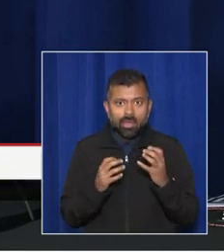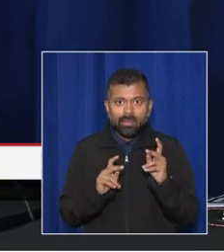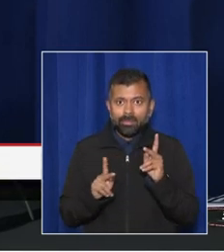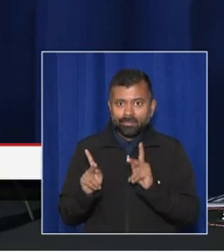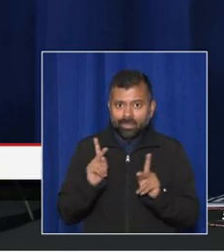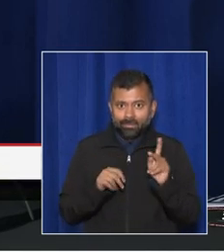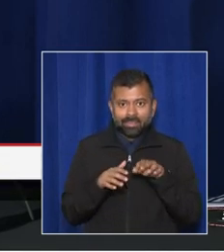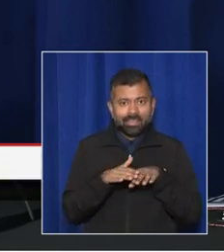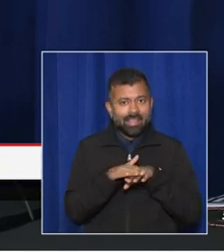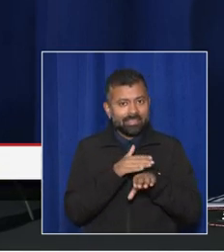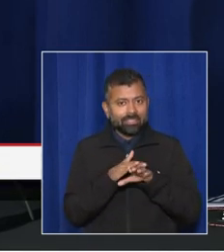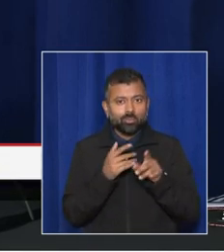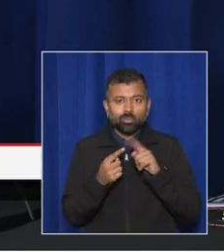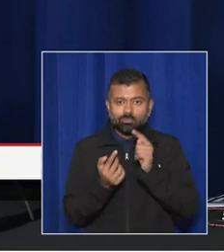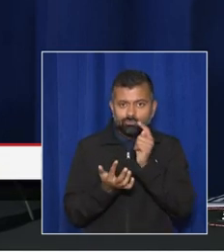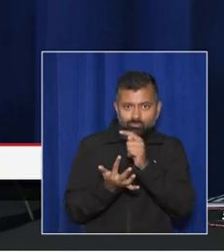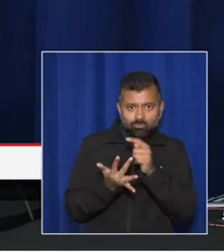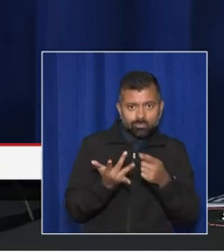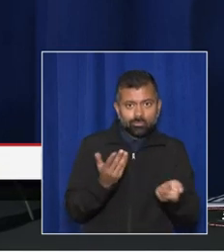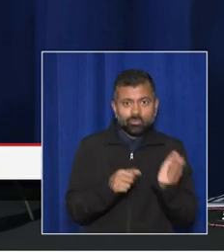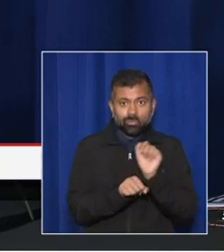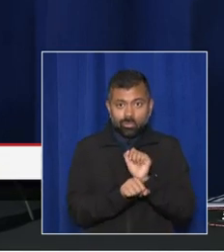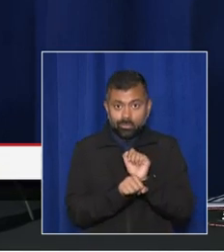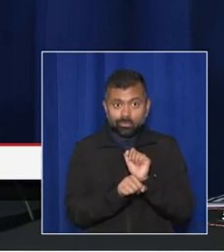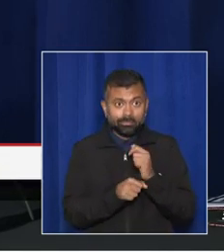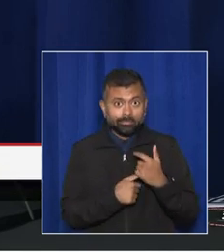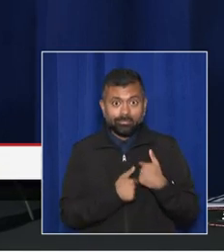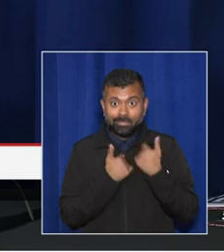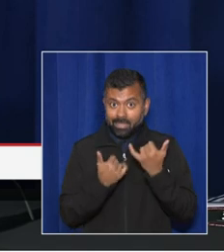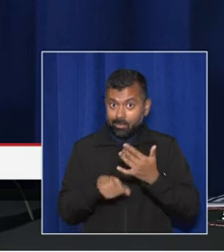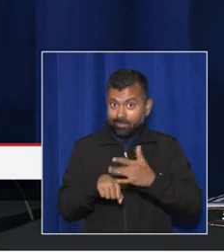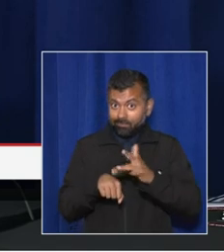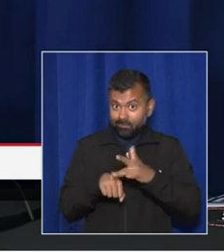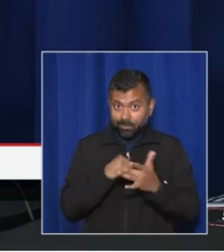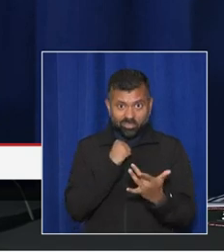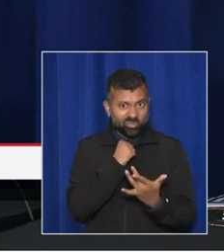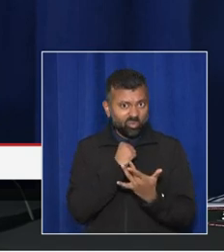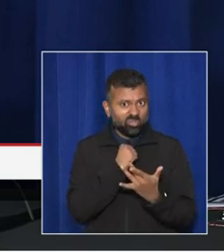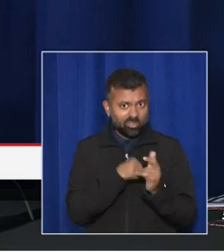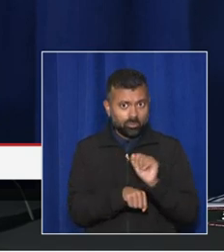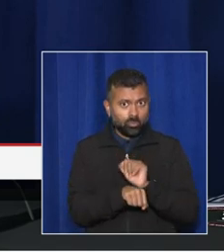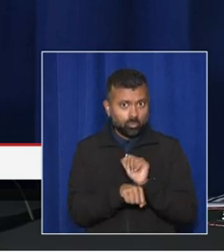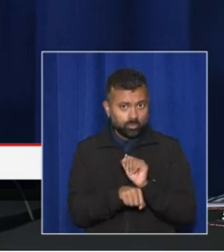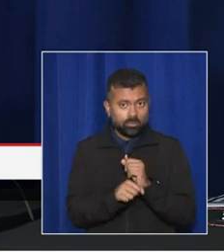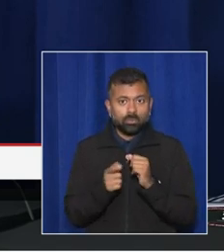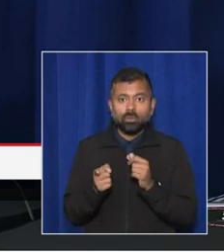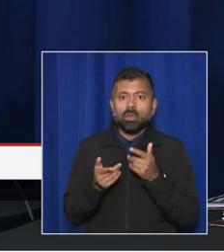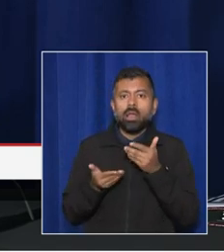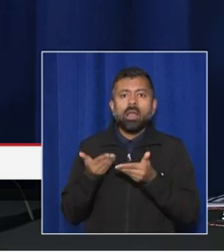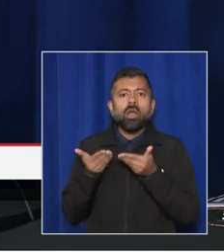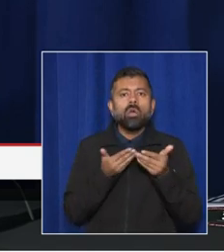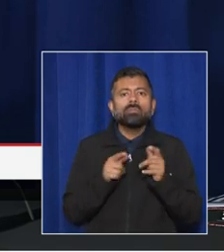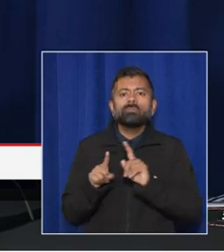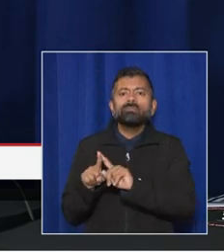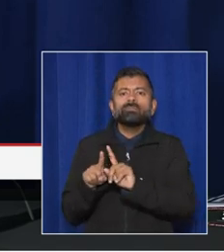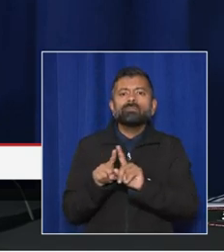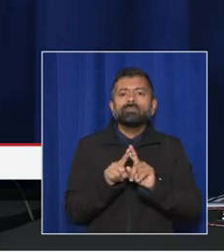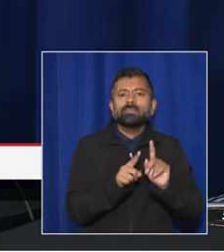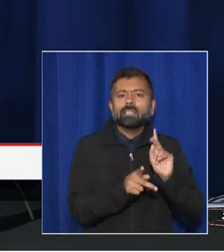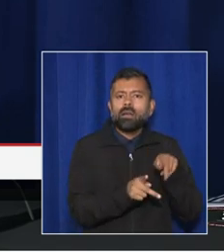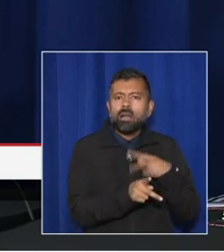to existing job vacancies that are in tech. And tech is hiring all different kinds of positions, project management